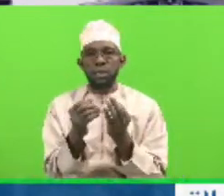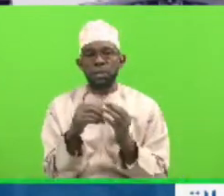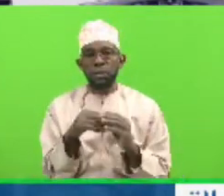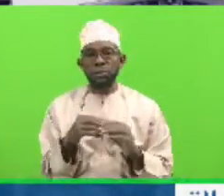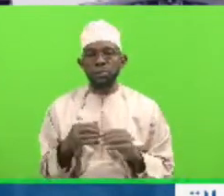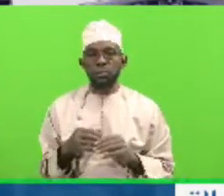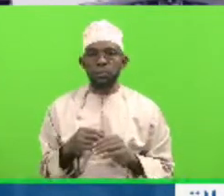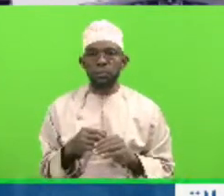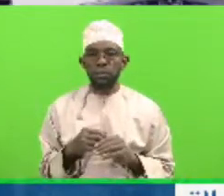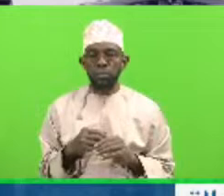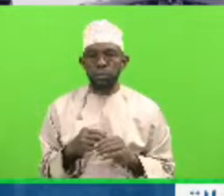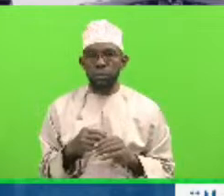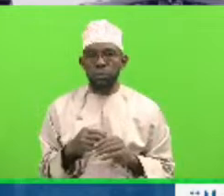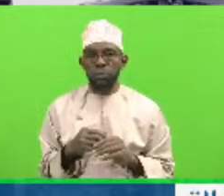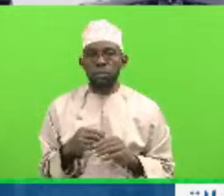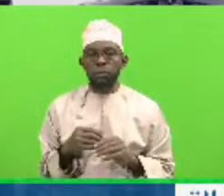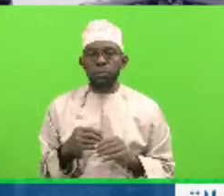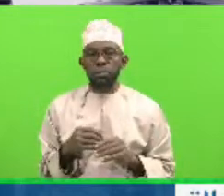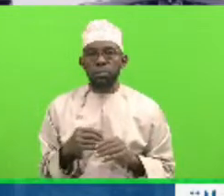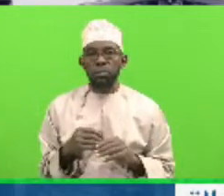schools.